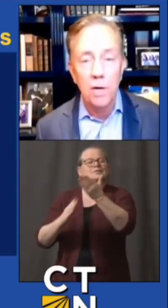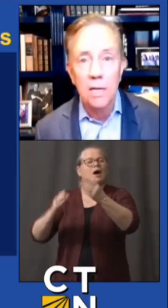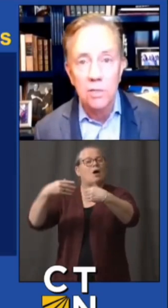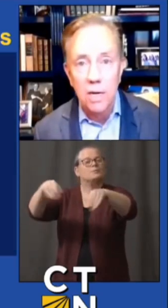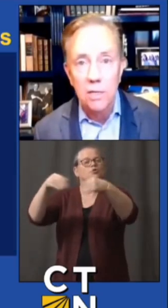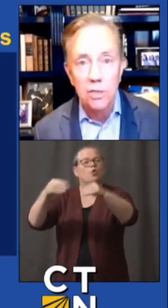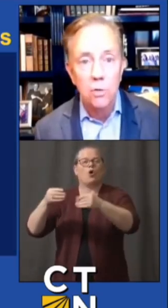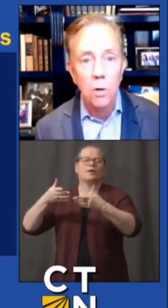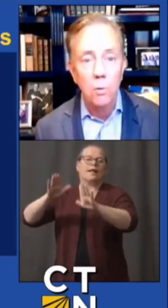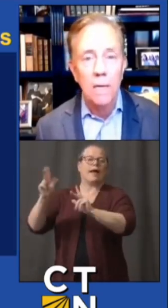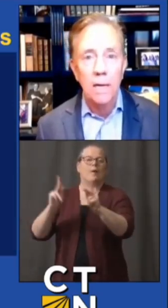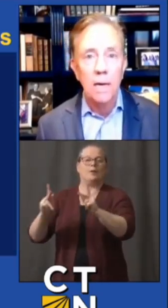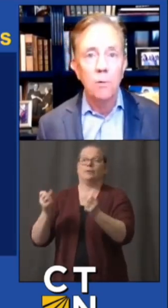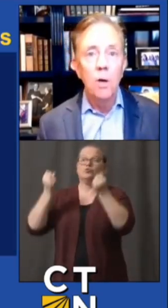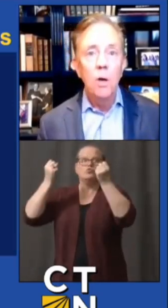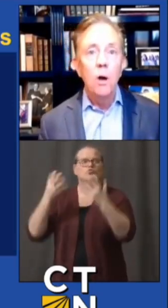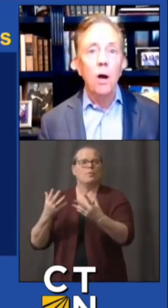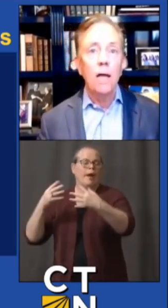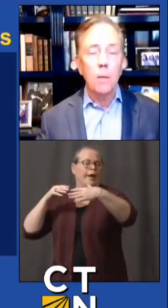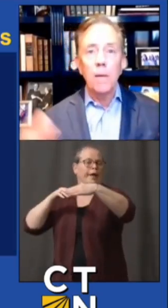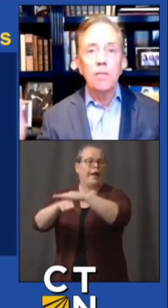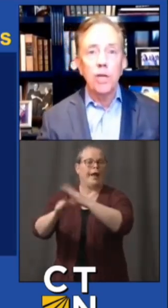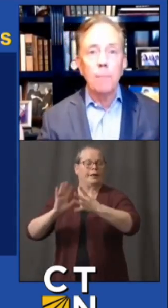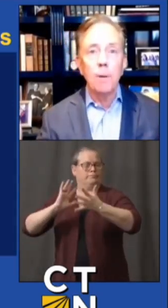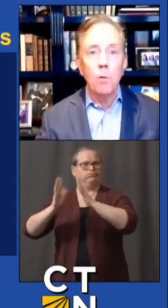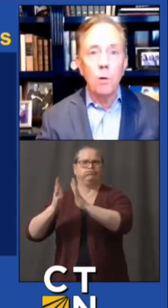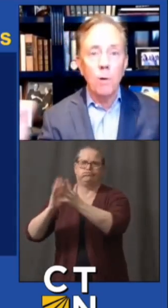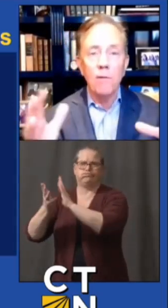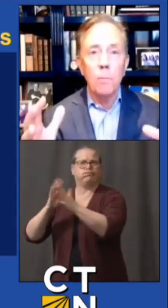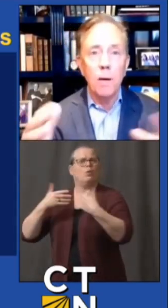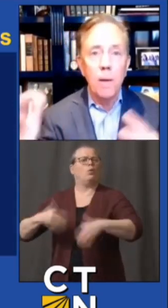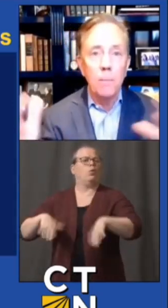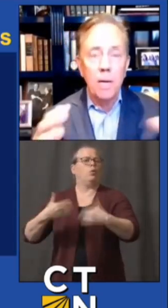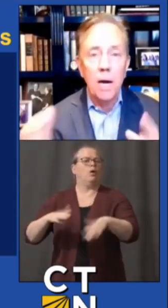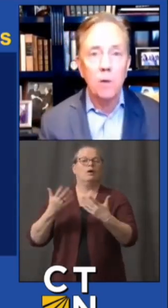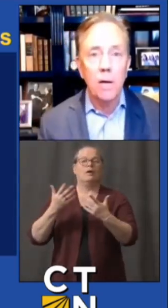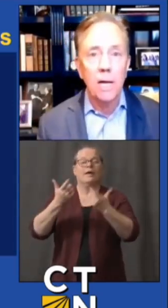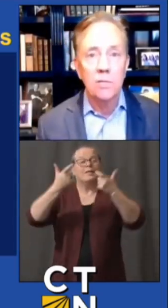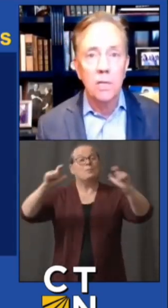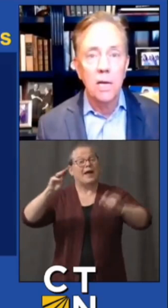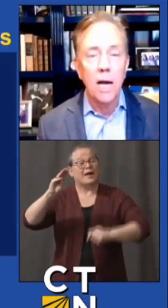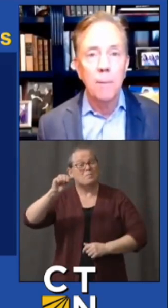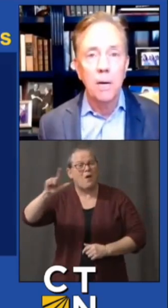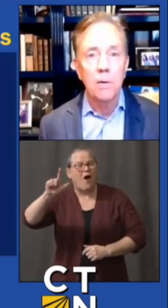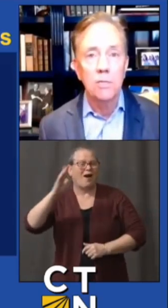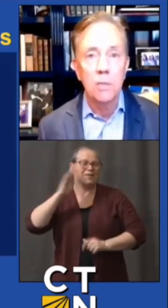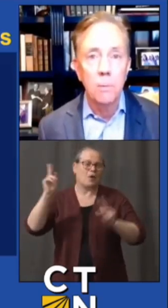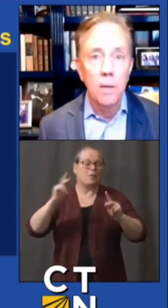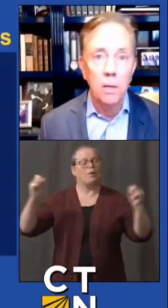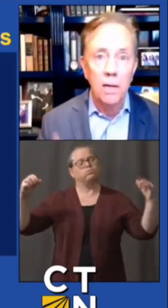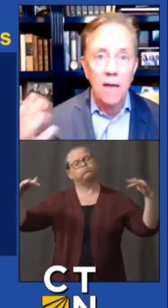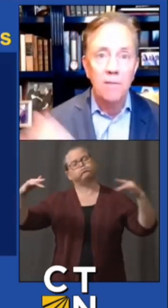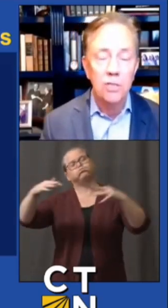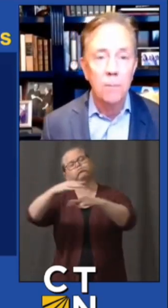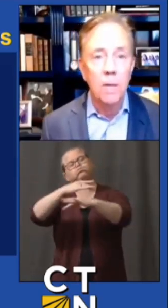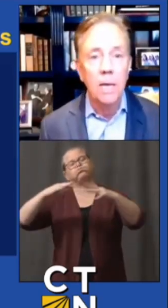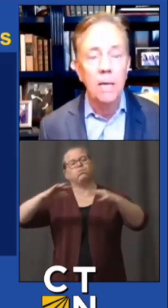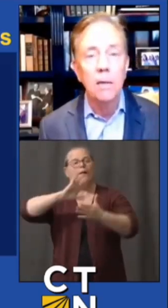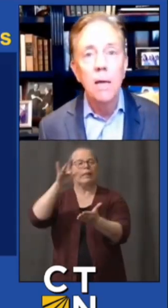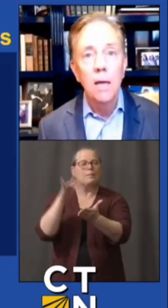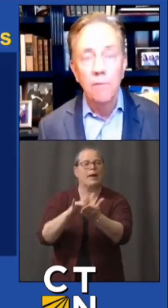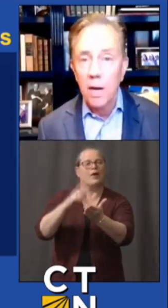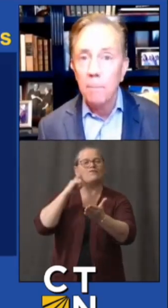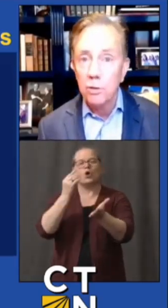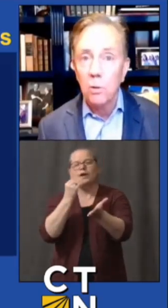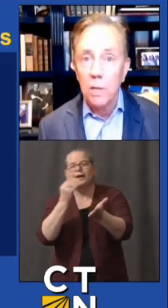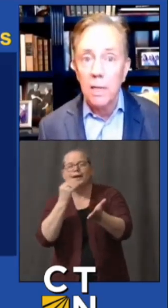crowded inside the store right now. At the big shopping mall where everybody maybe congregates in the common areas in the middle and having something to eat.